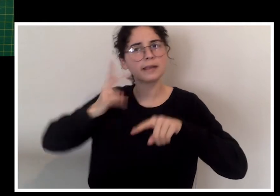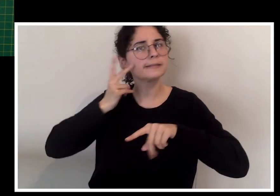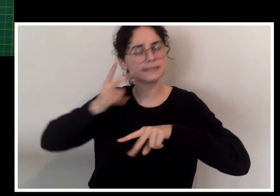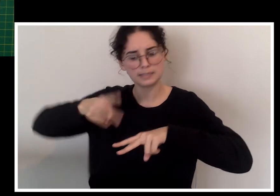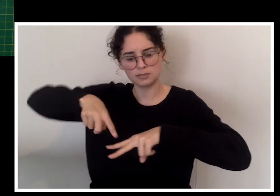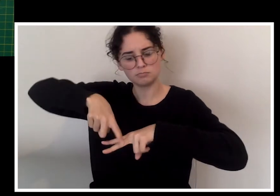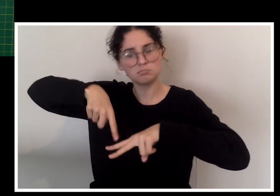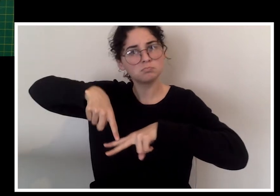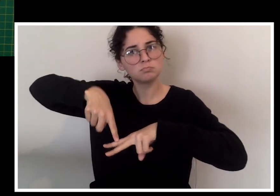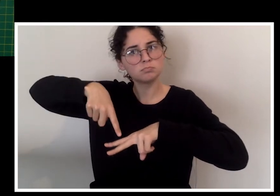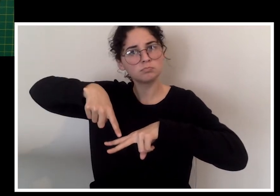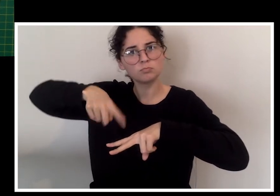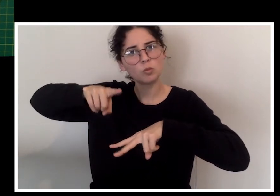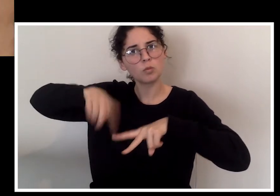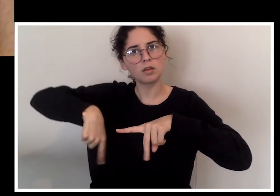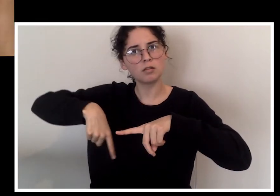scissors.